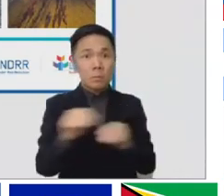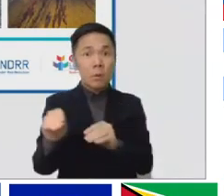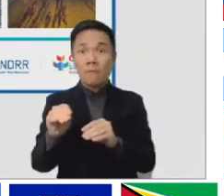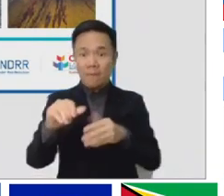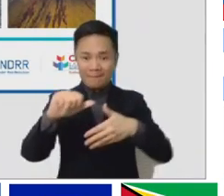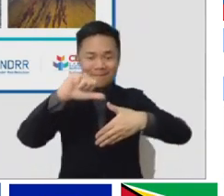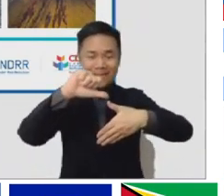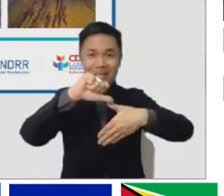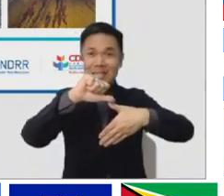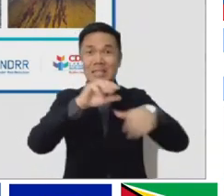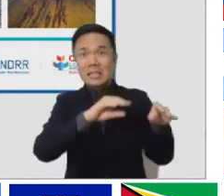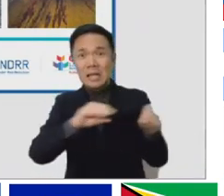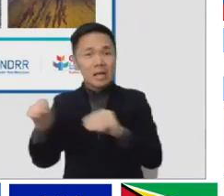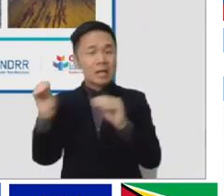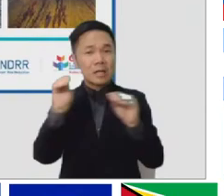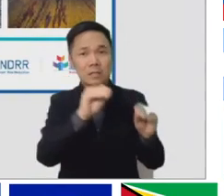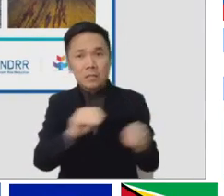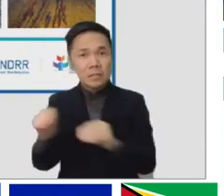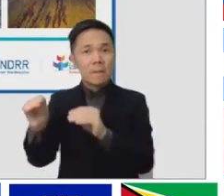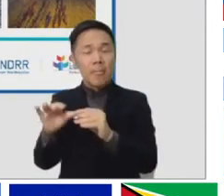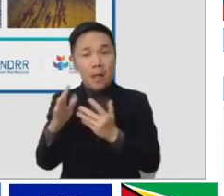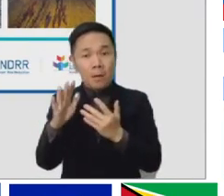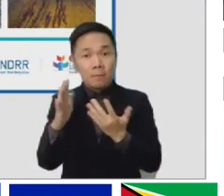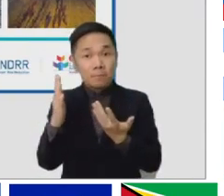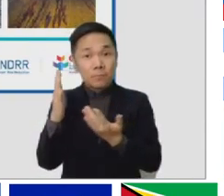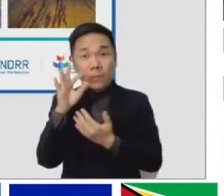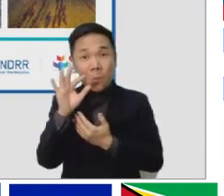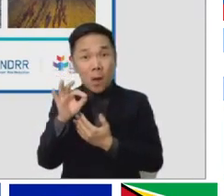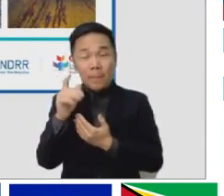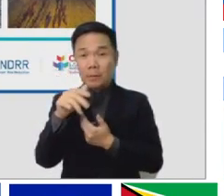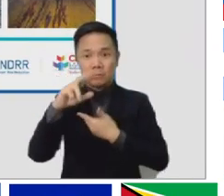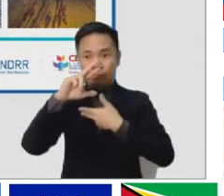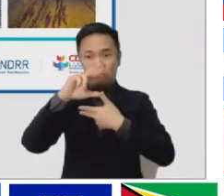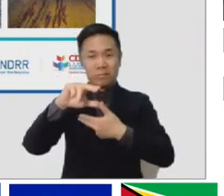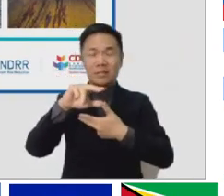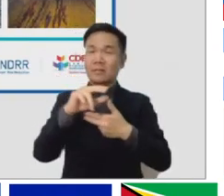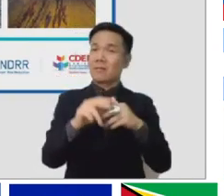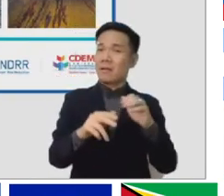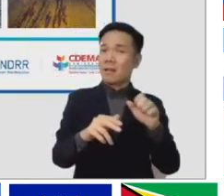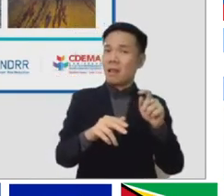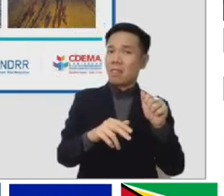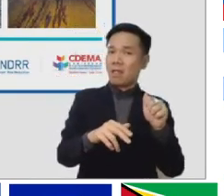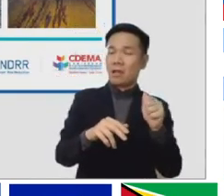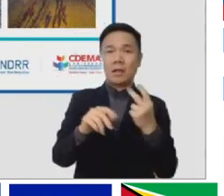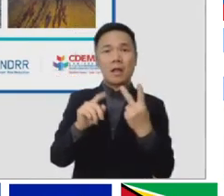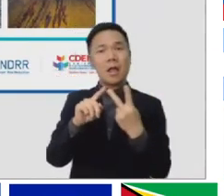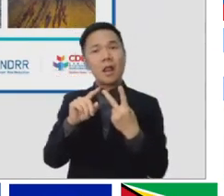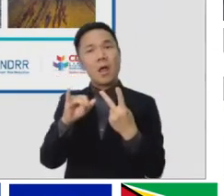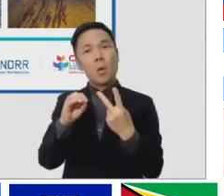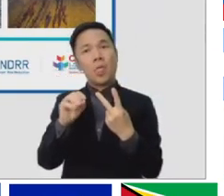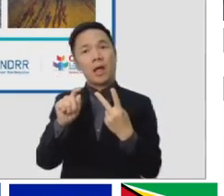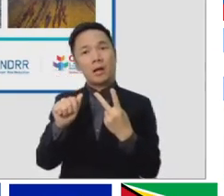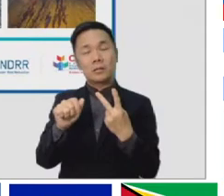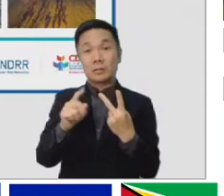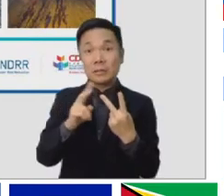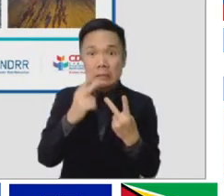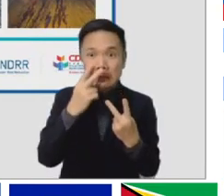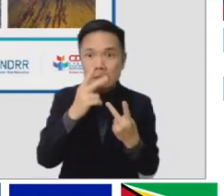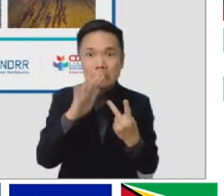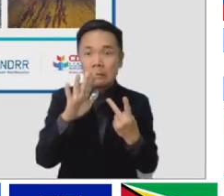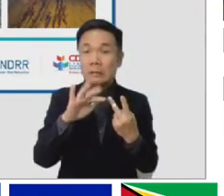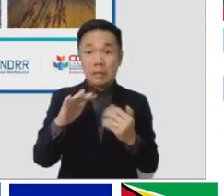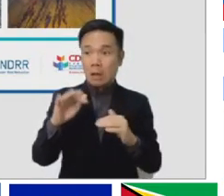of the impact of these hurricanes, ETA and IOTA, and some other flooding, earthquake